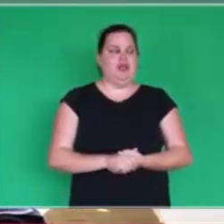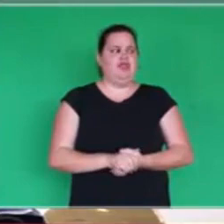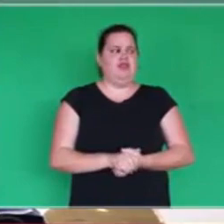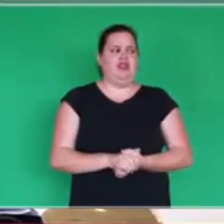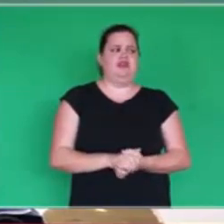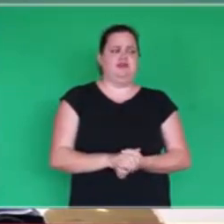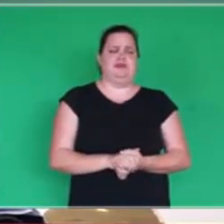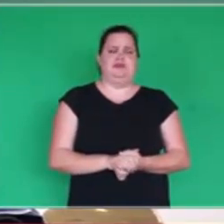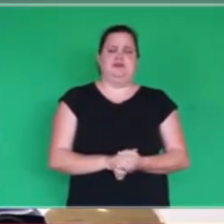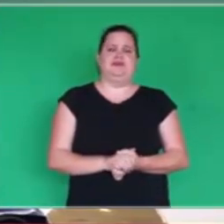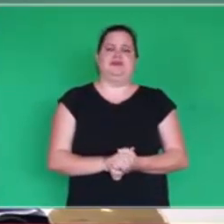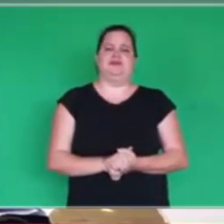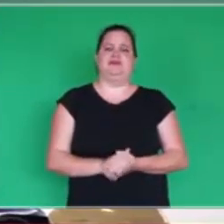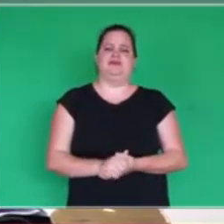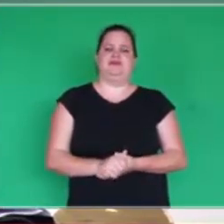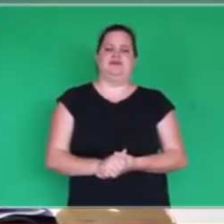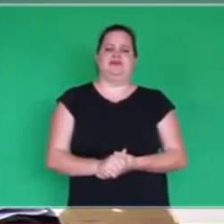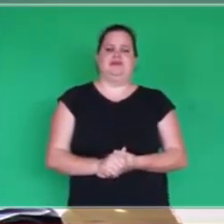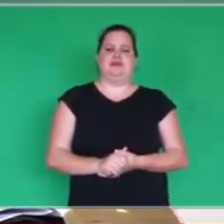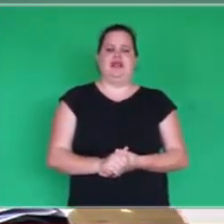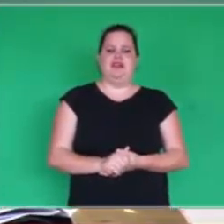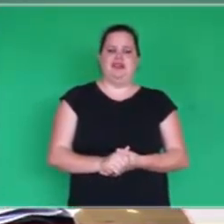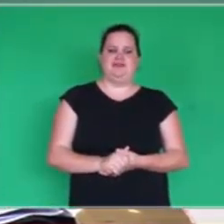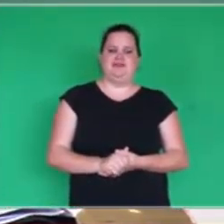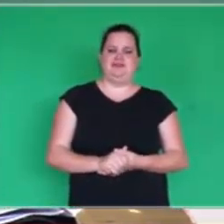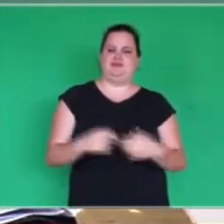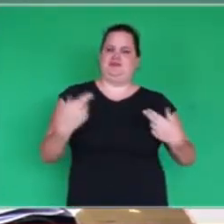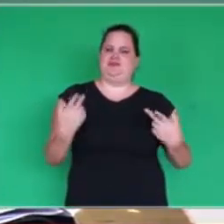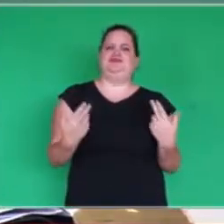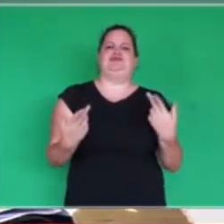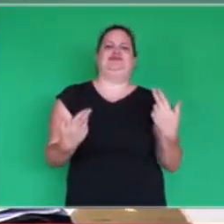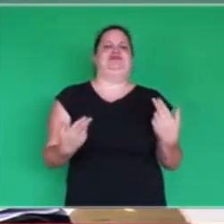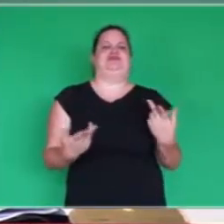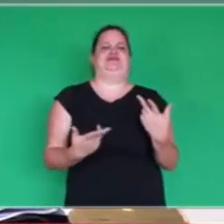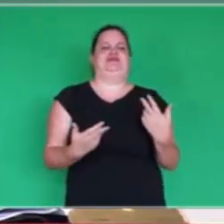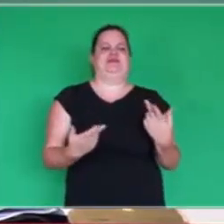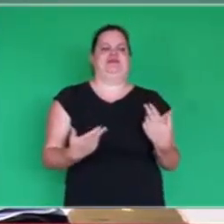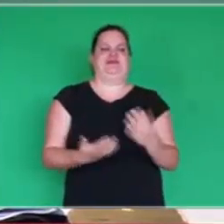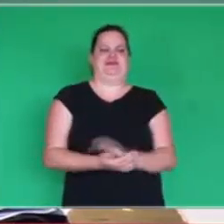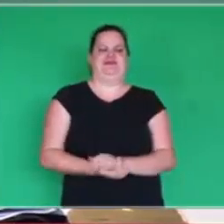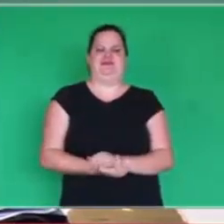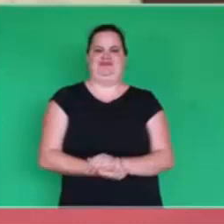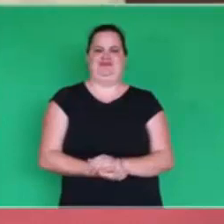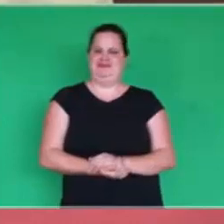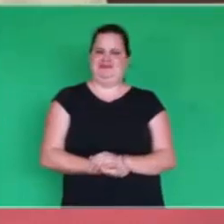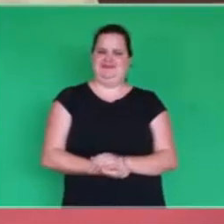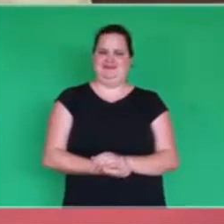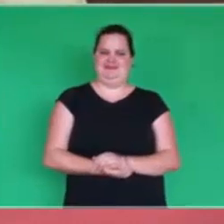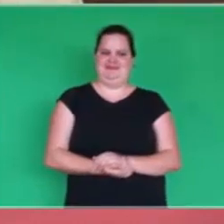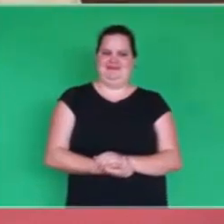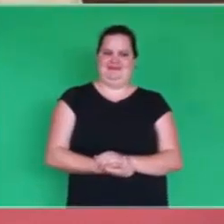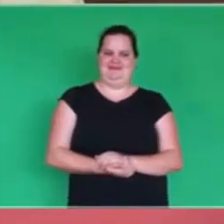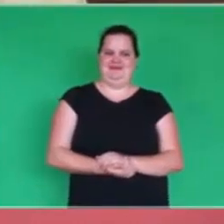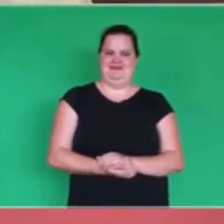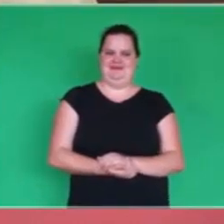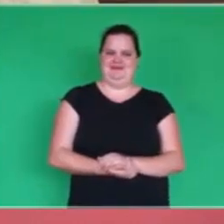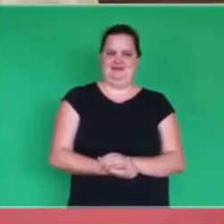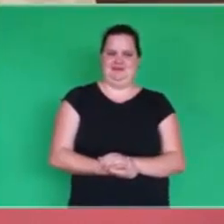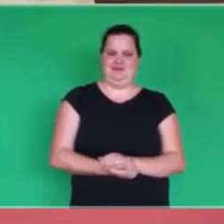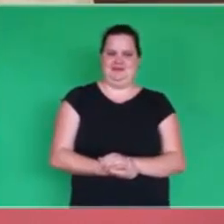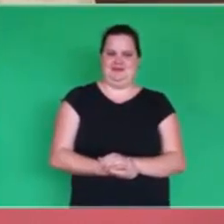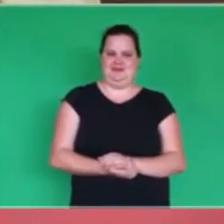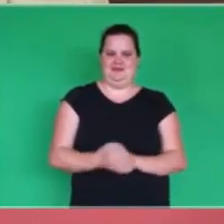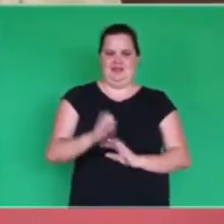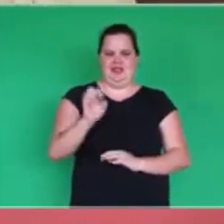chapter 39, verse 17. And the word of God says, "And as for you, son of